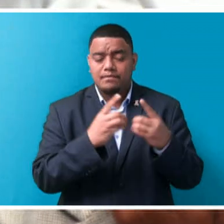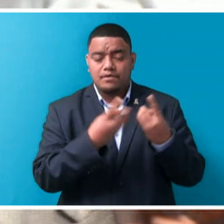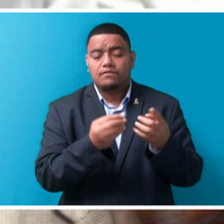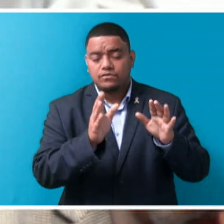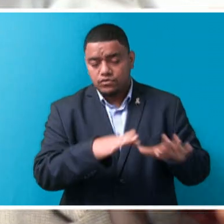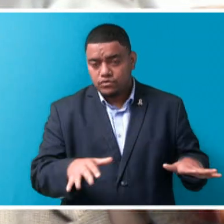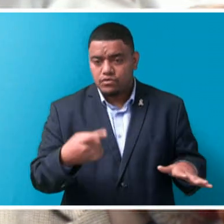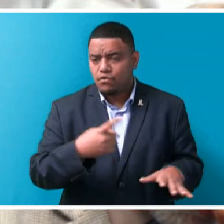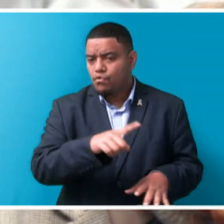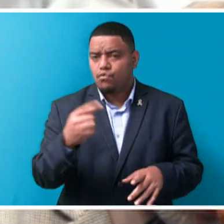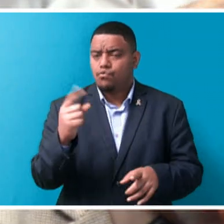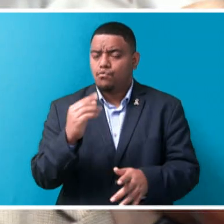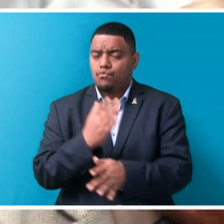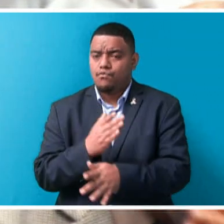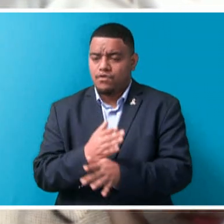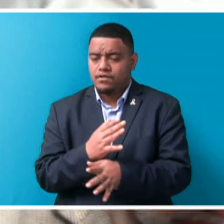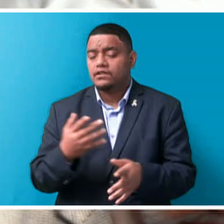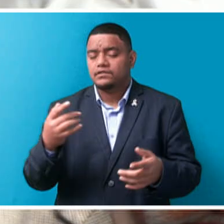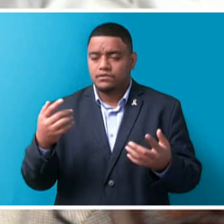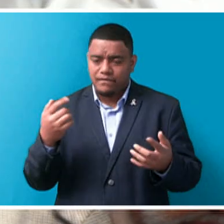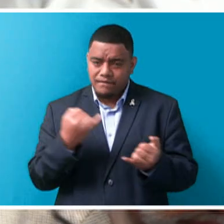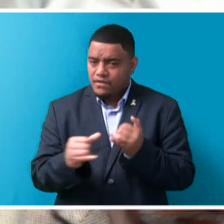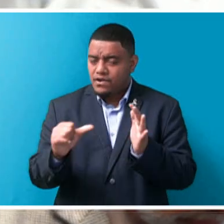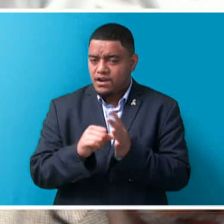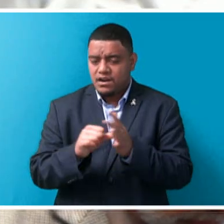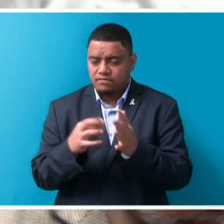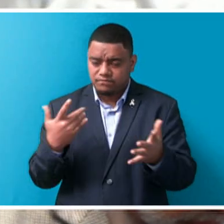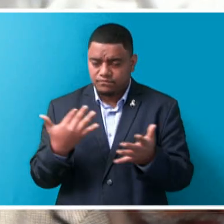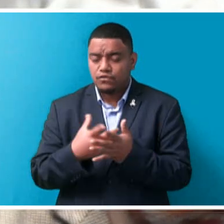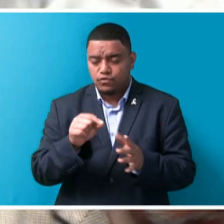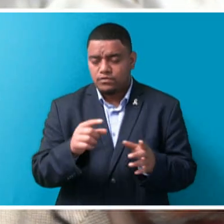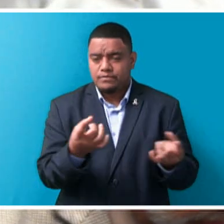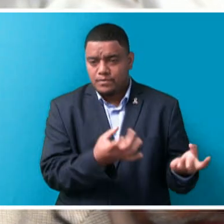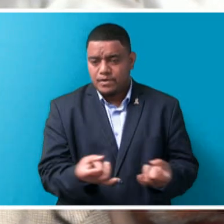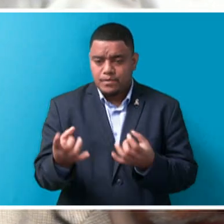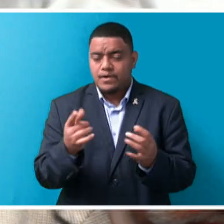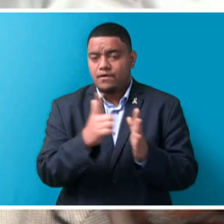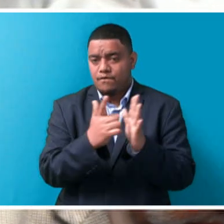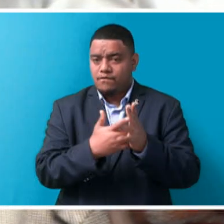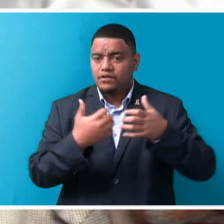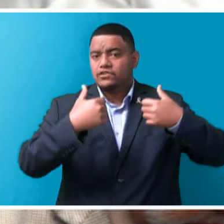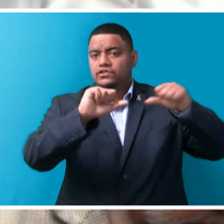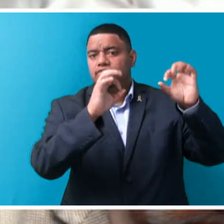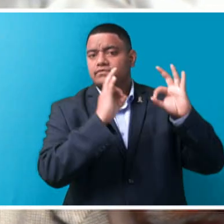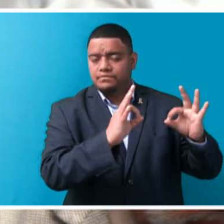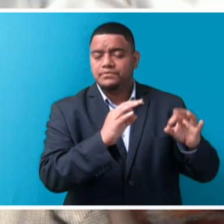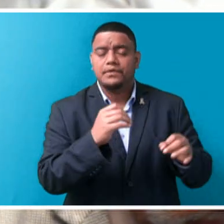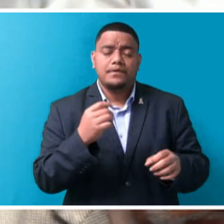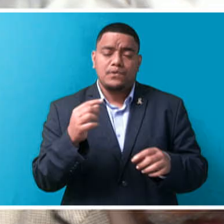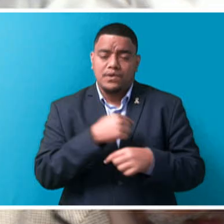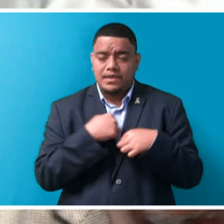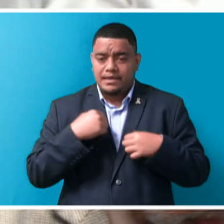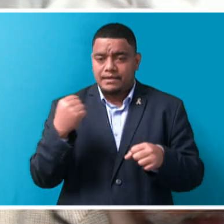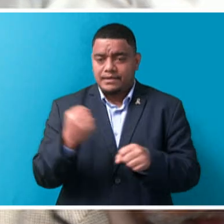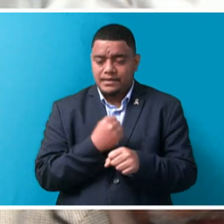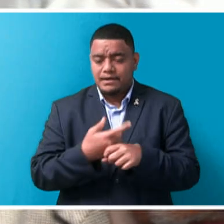all the stakeholders who collaborated seamlessly to bring these regulations to life. Together, we have built a rigorous, protective,